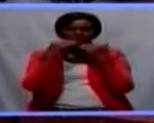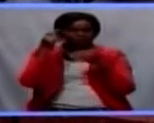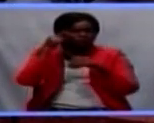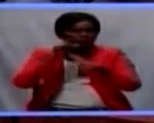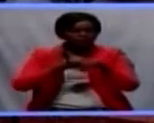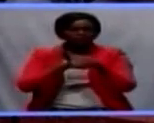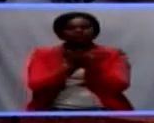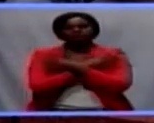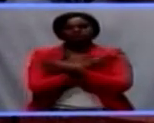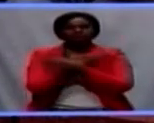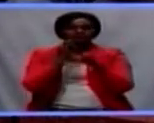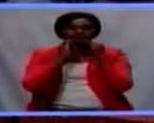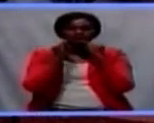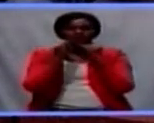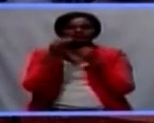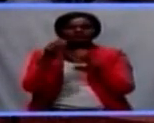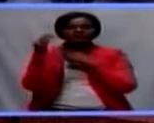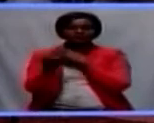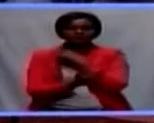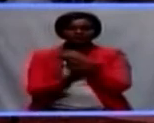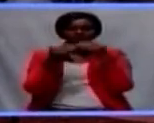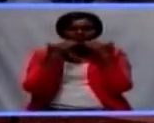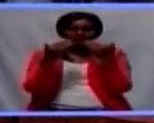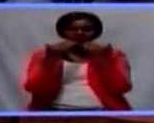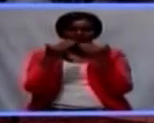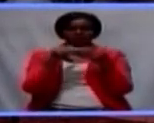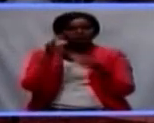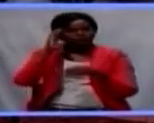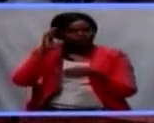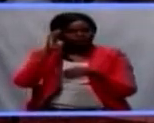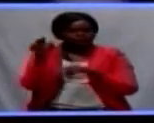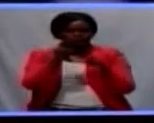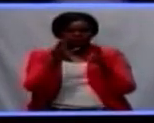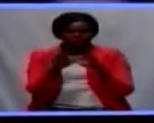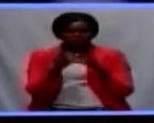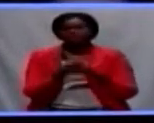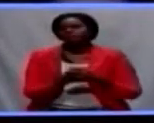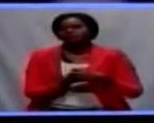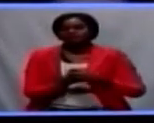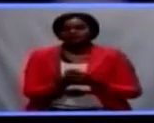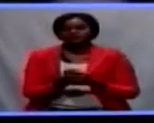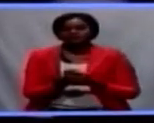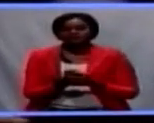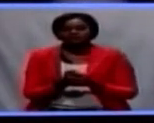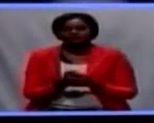us on Sunday interview, and welcome. Thank you, Franklin, and hello, viewers. Generally, there's